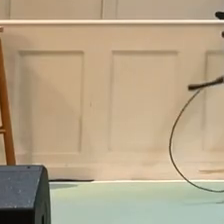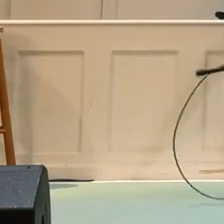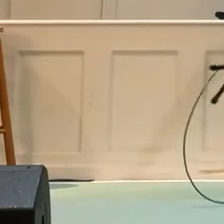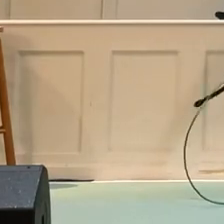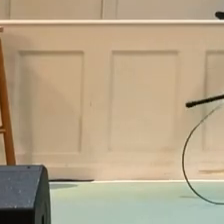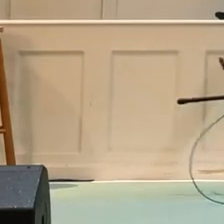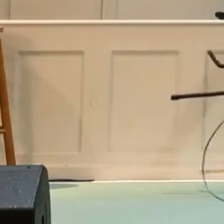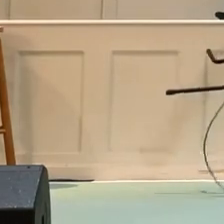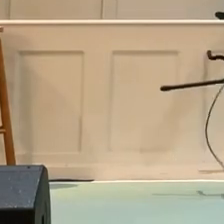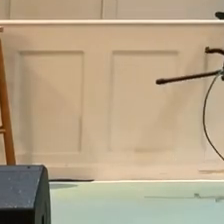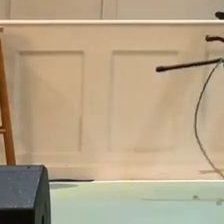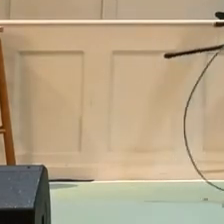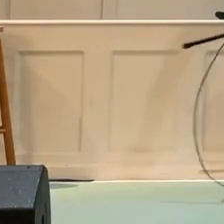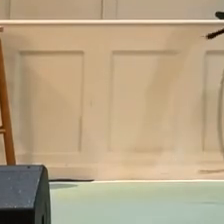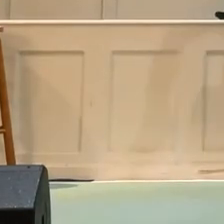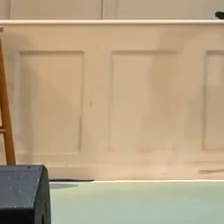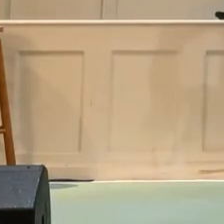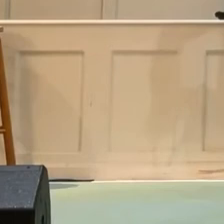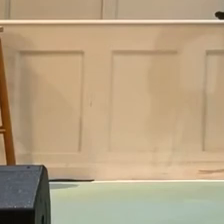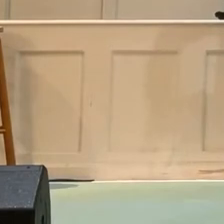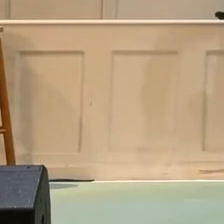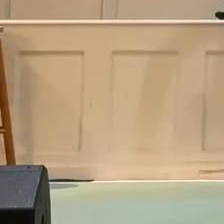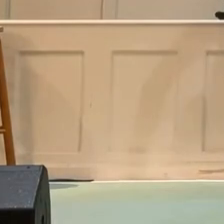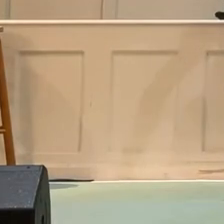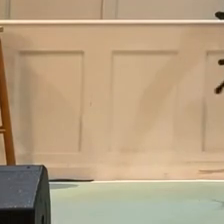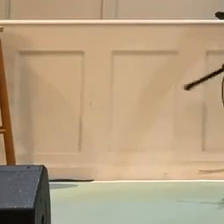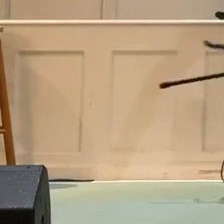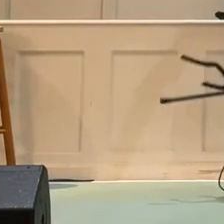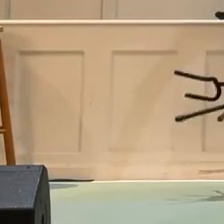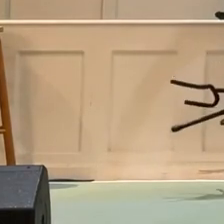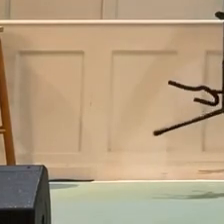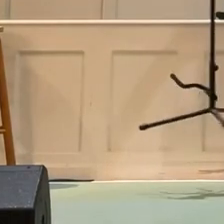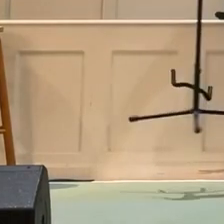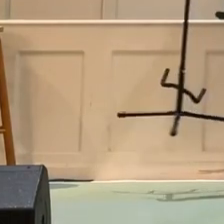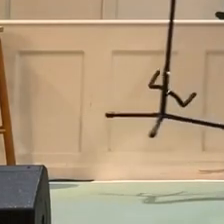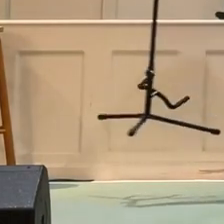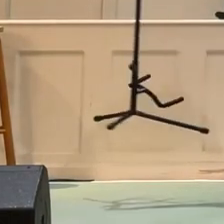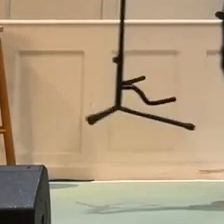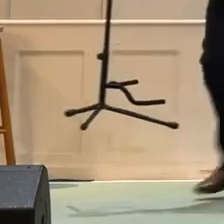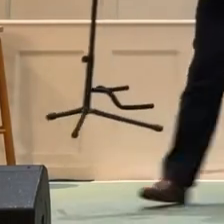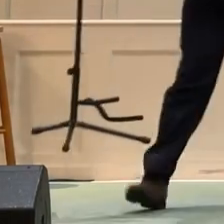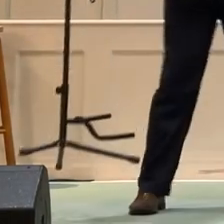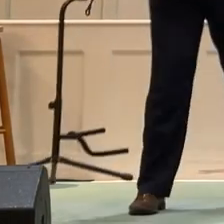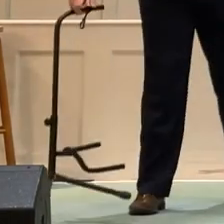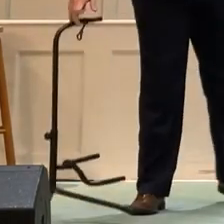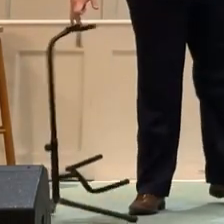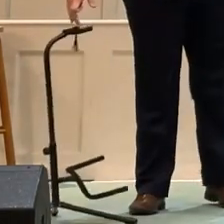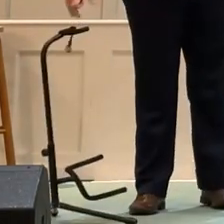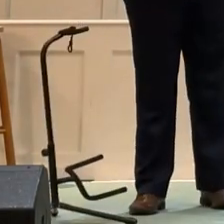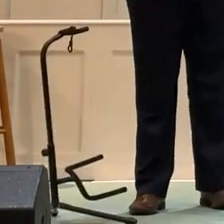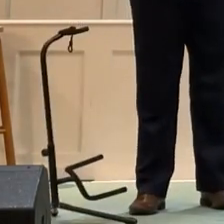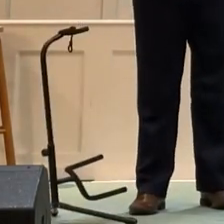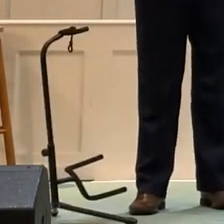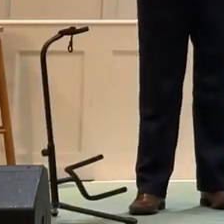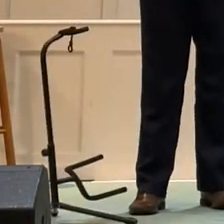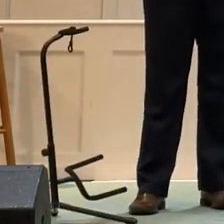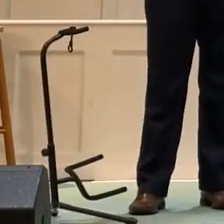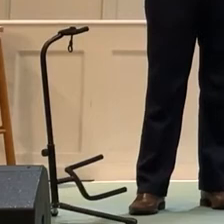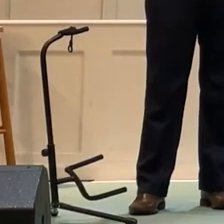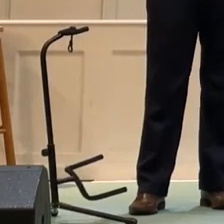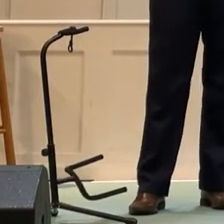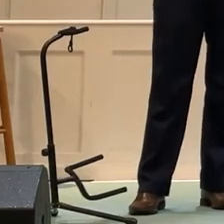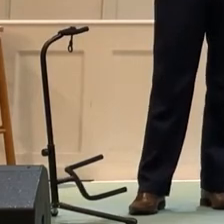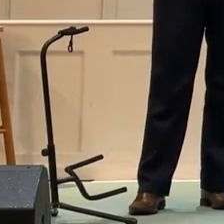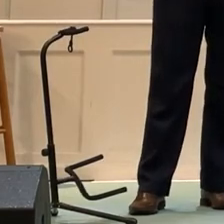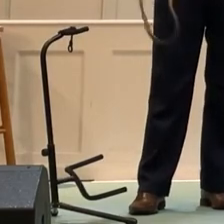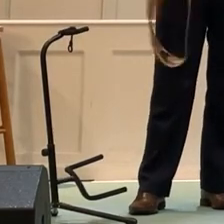are here today. Don't forget, I really want to encourage you at 5 to show up in force. I want Greenlee to have a good representation for